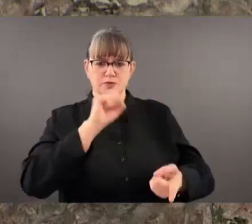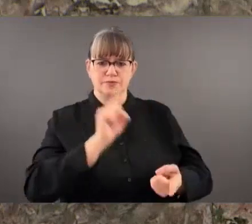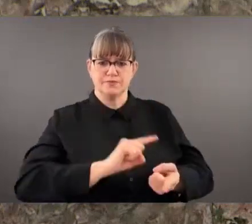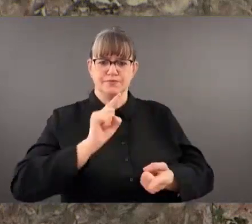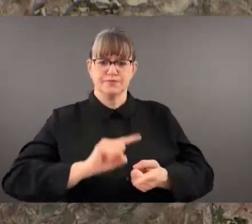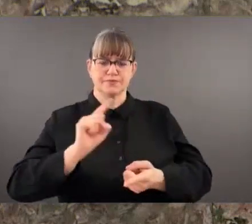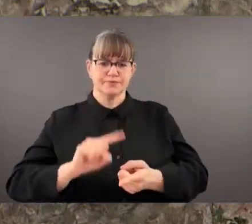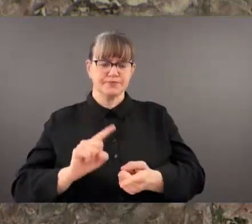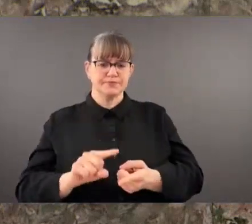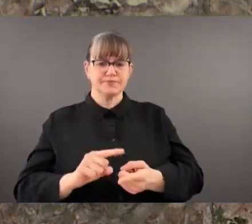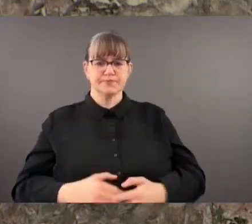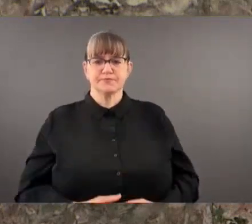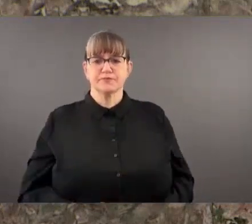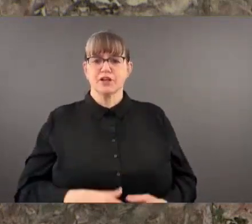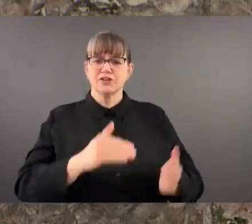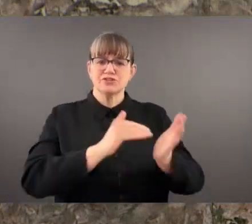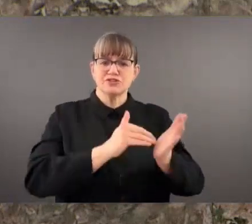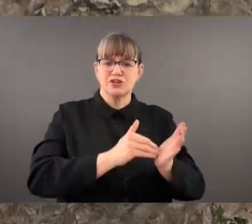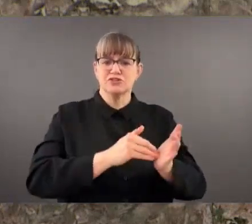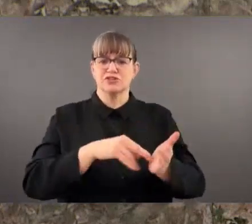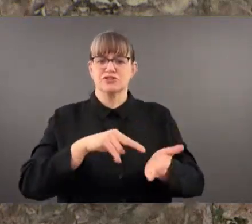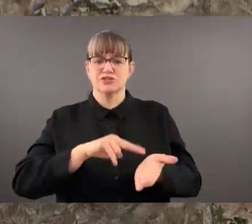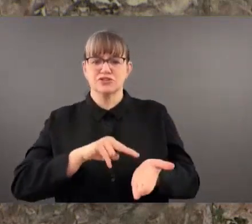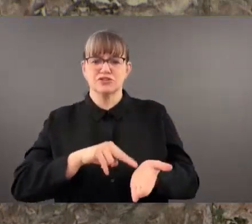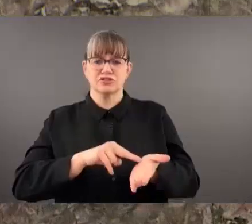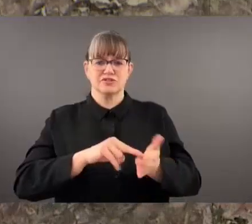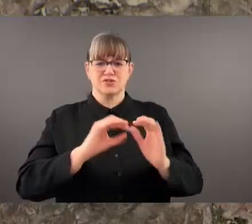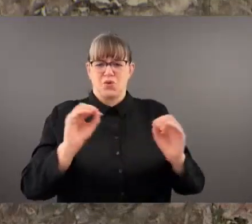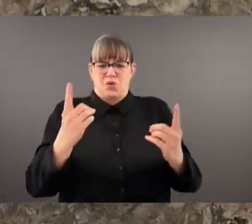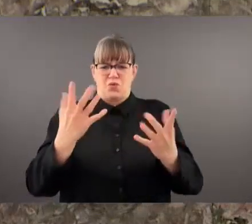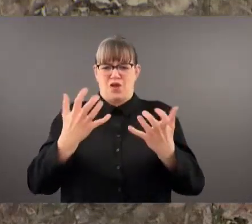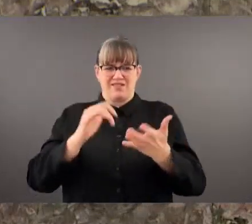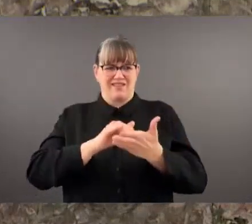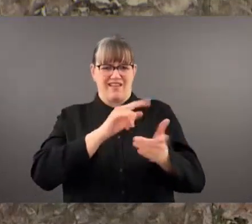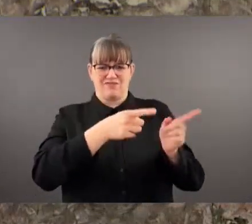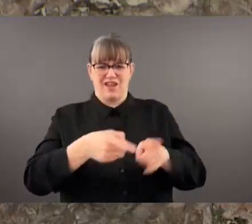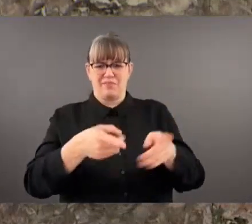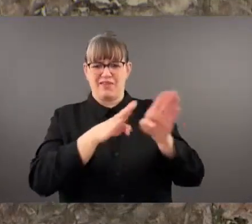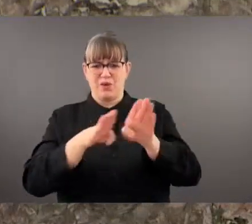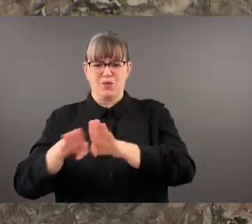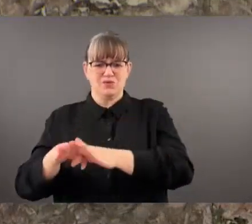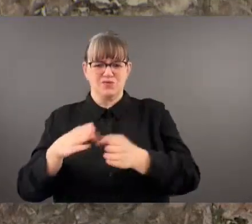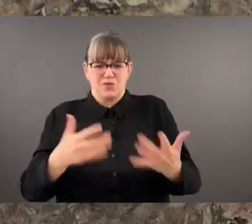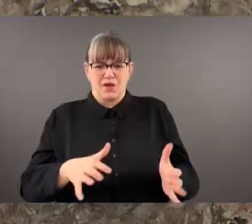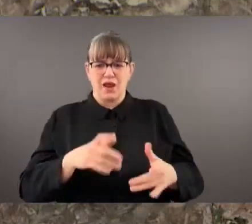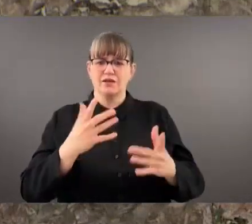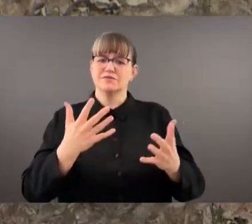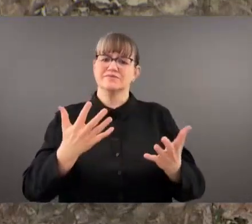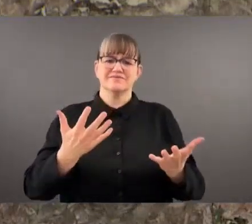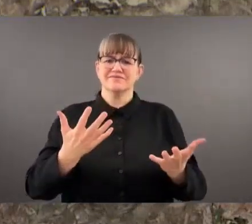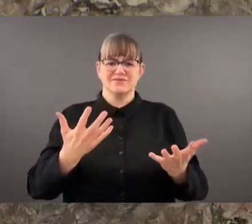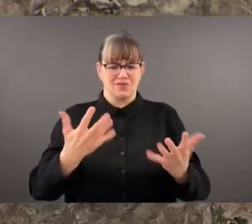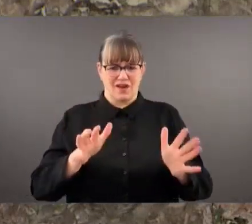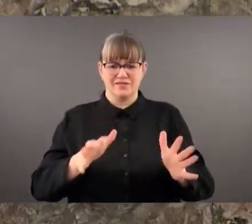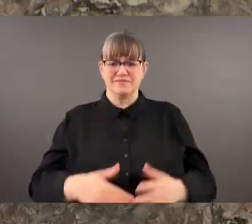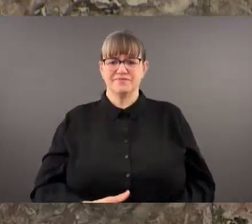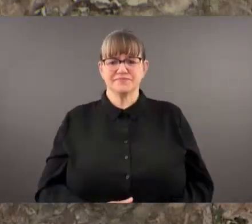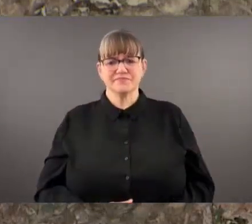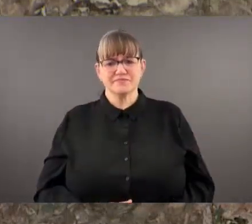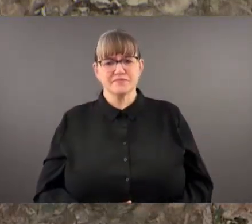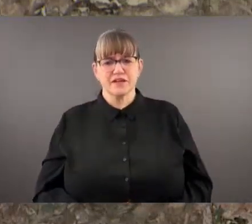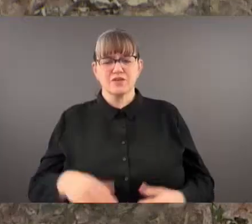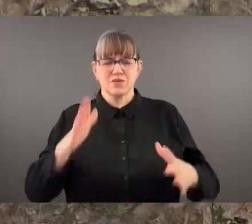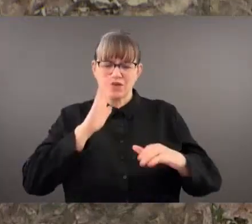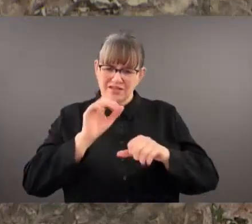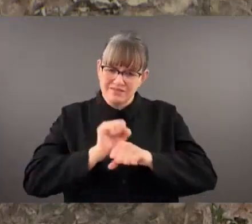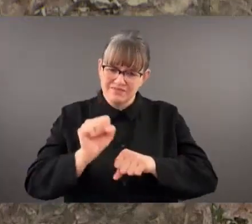happen, and that's why everybody is taking every step possible to avert these kinds of closures. But it is going to take all of us, with the actions that